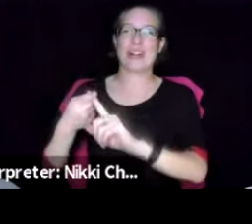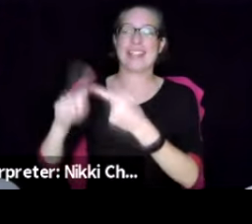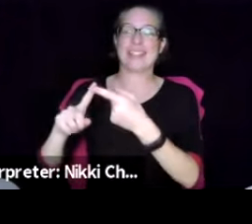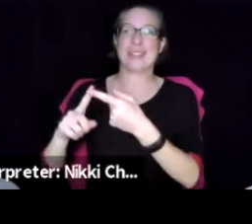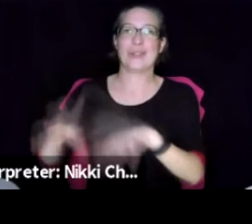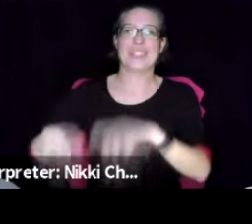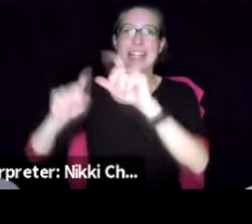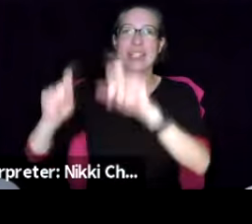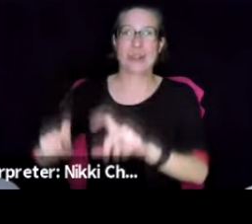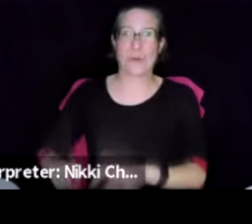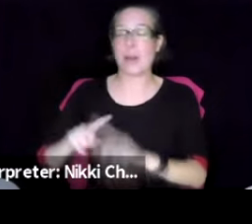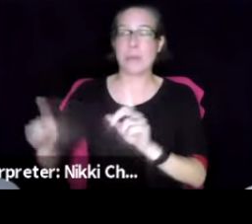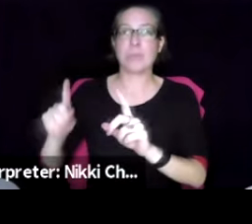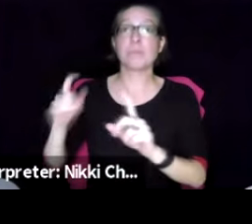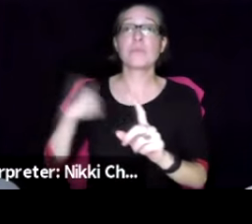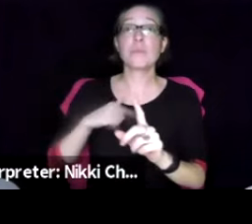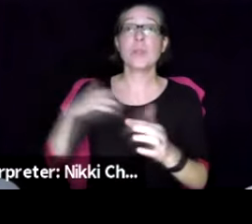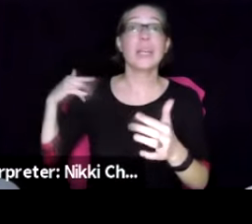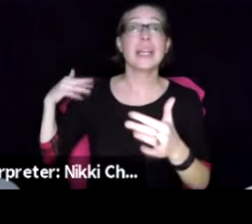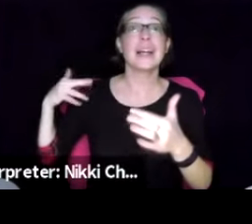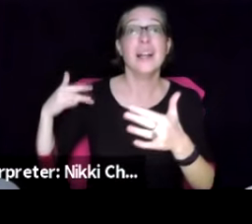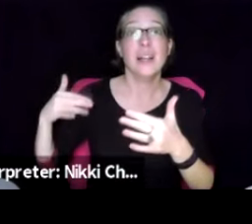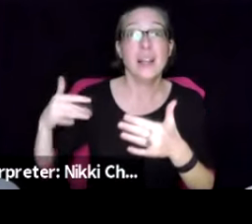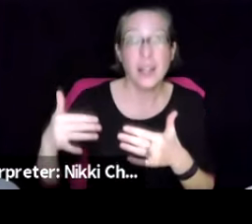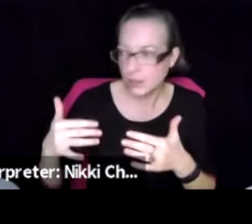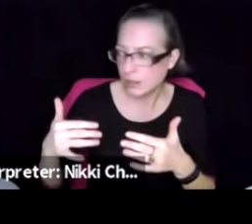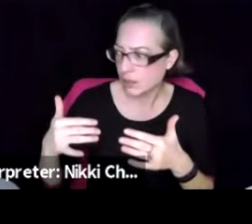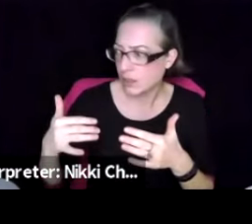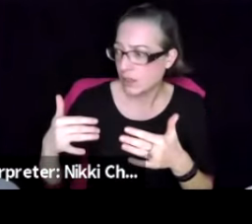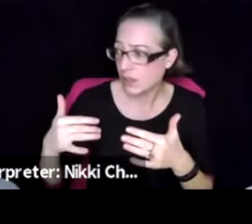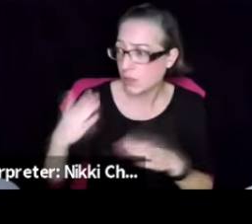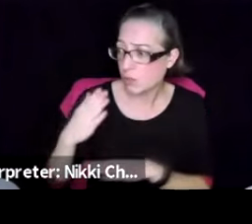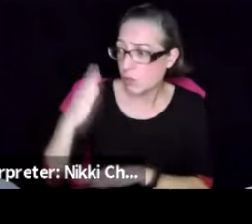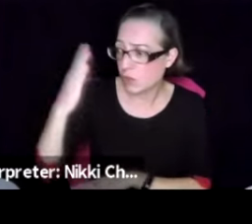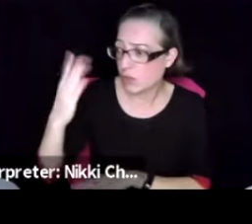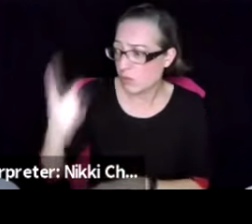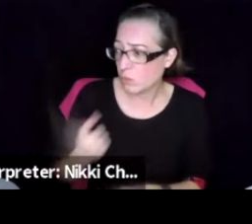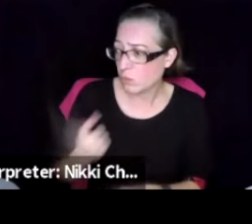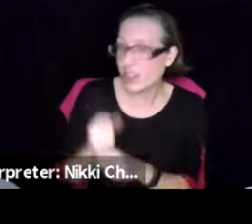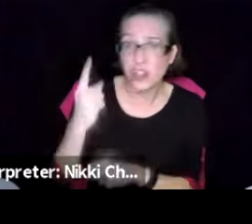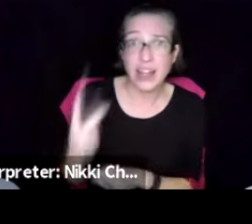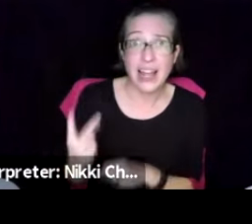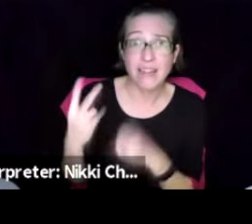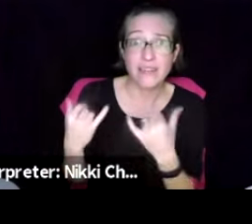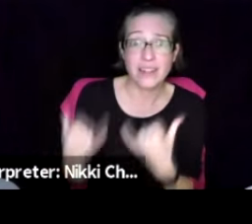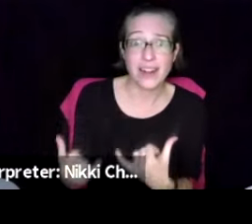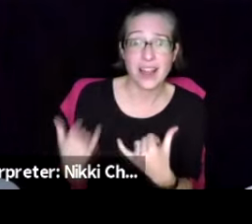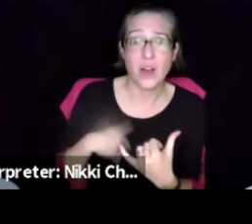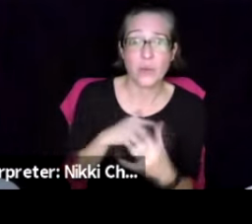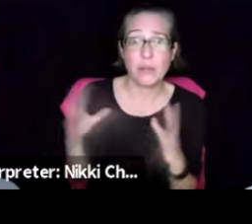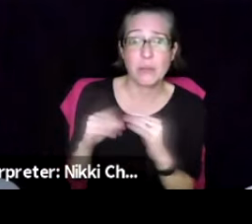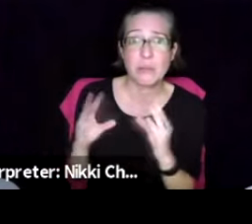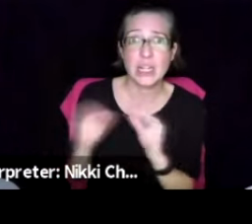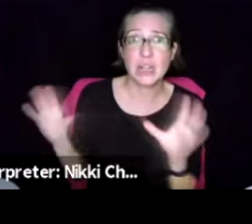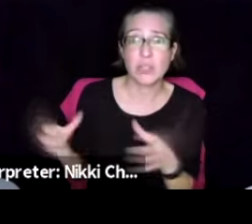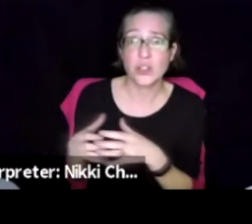got all the way to the end and realized we've been together for over a year and a half now, and our youth members, family